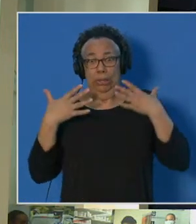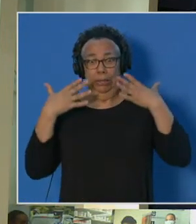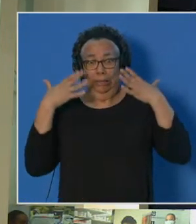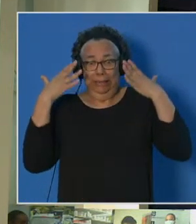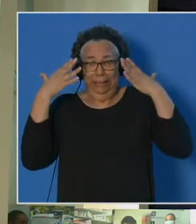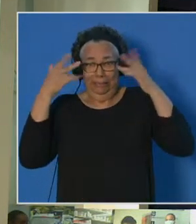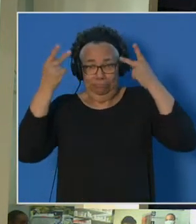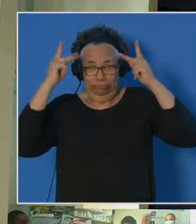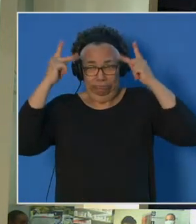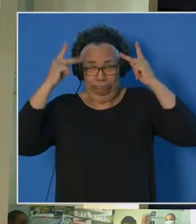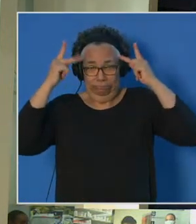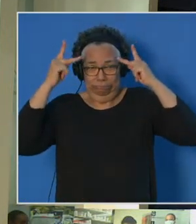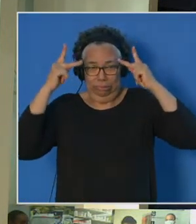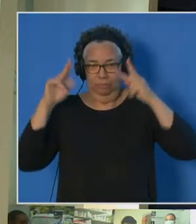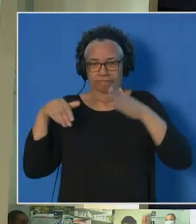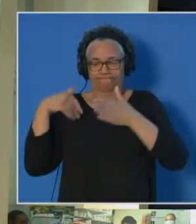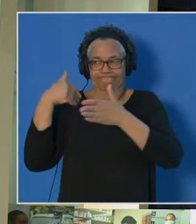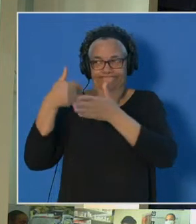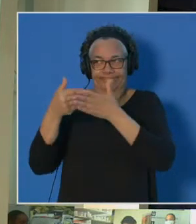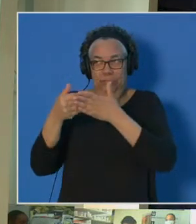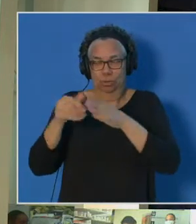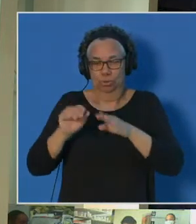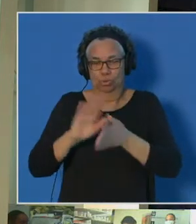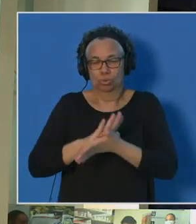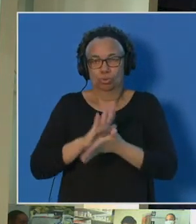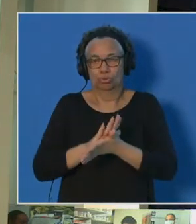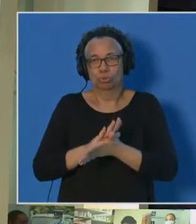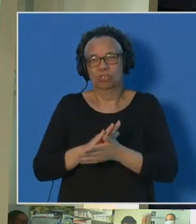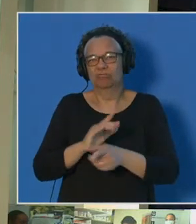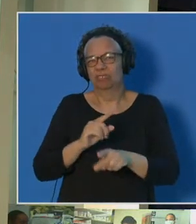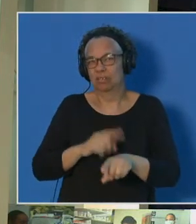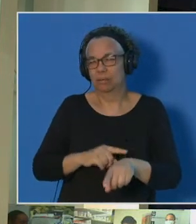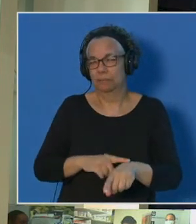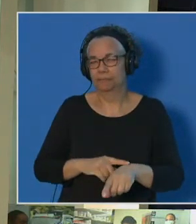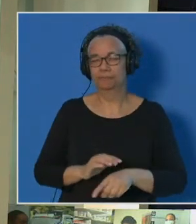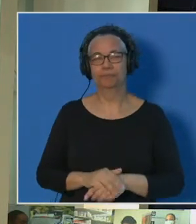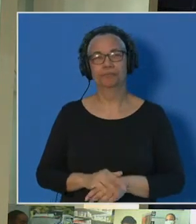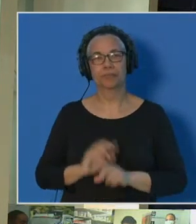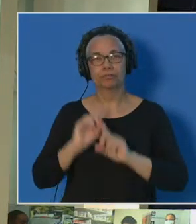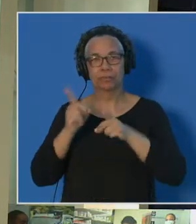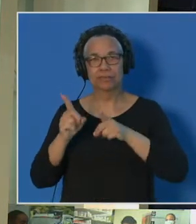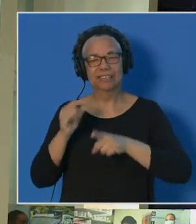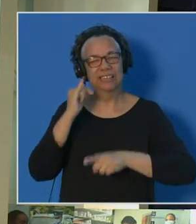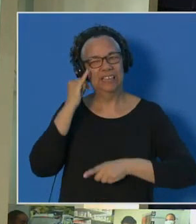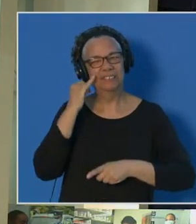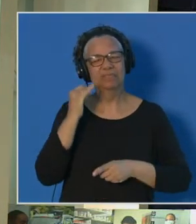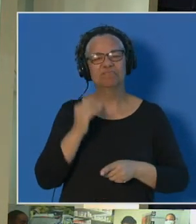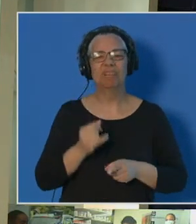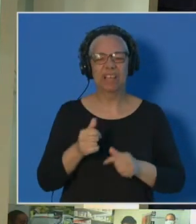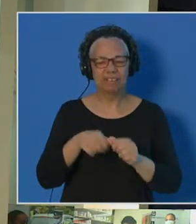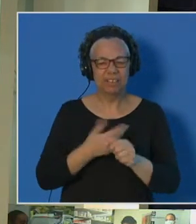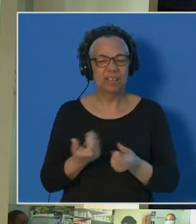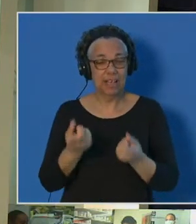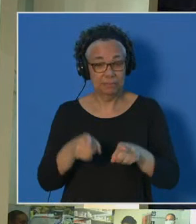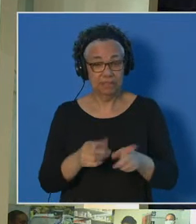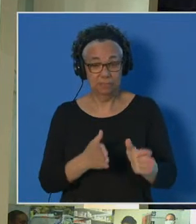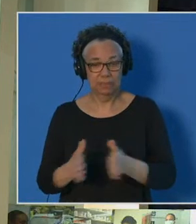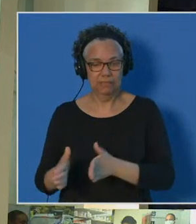time. Well, if everything goes according to plan, they won't have any worries whatsoever. Okay, thank